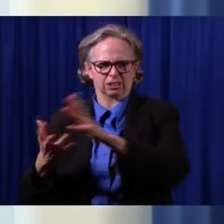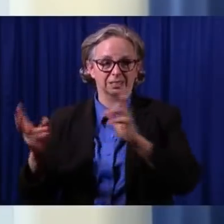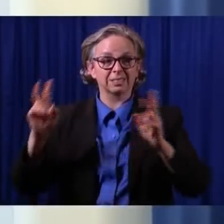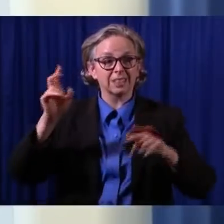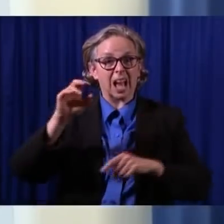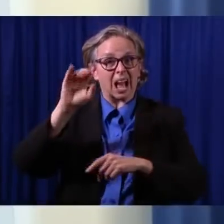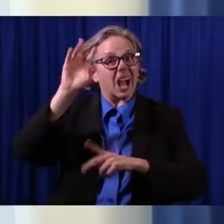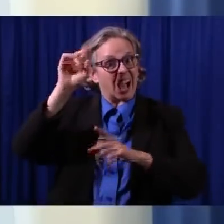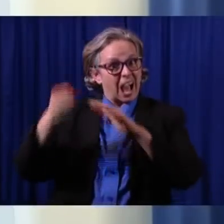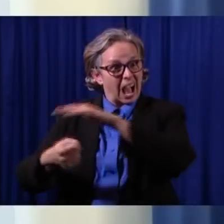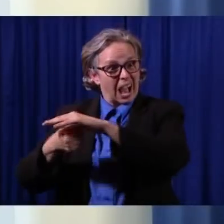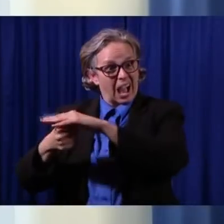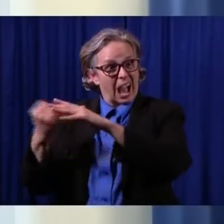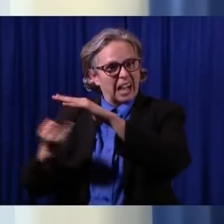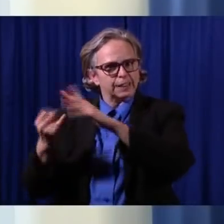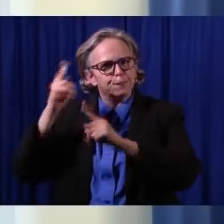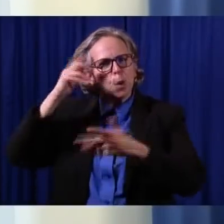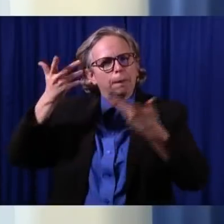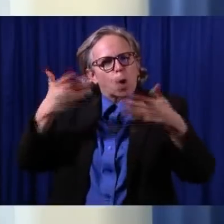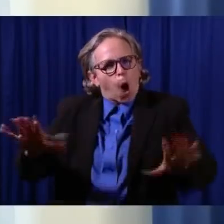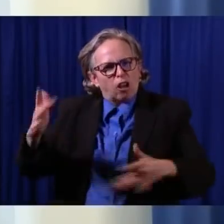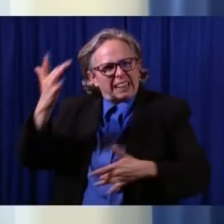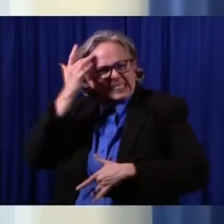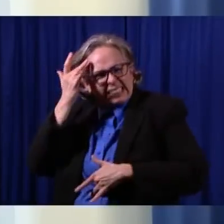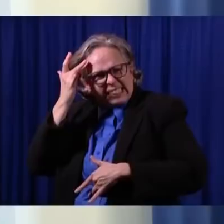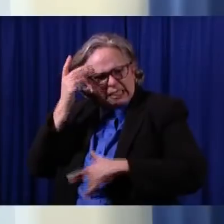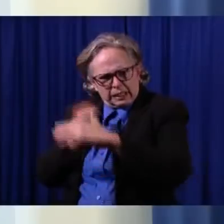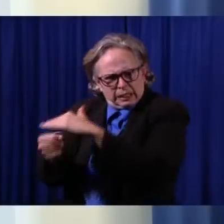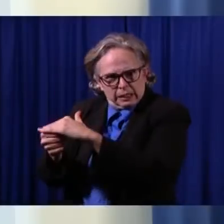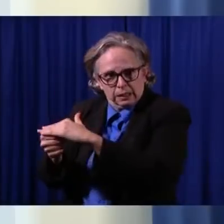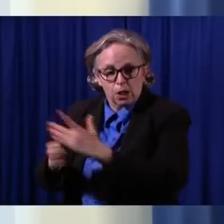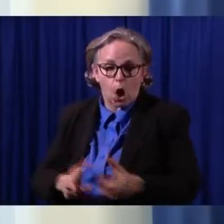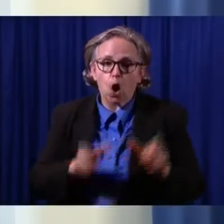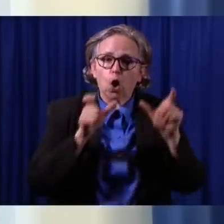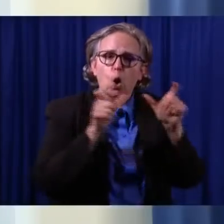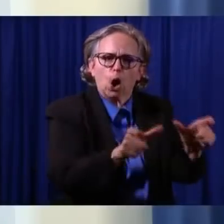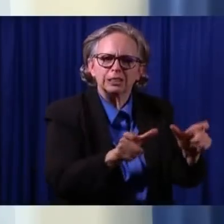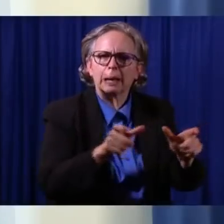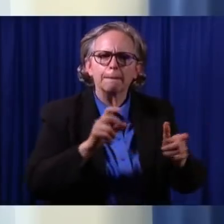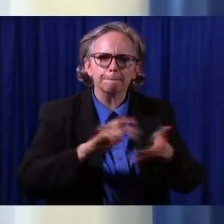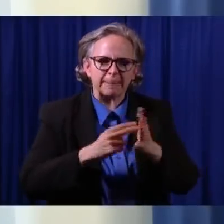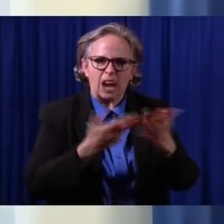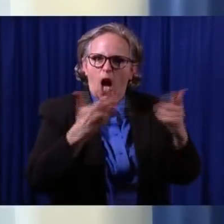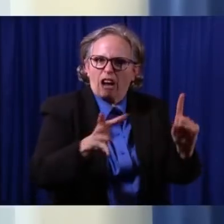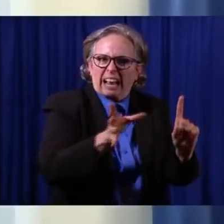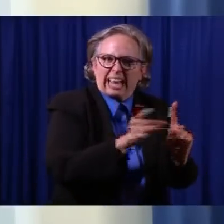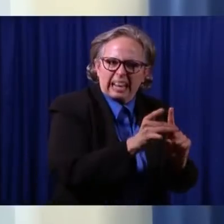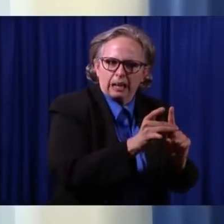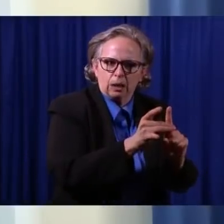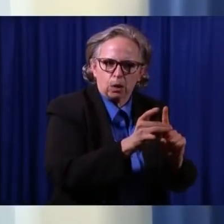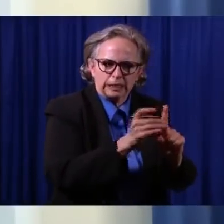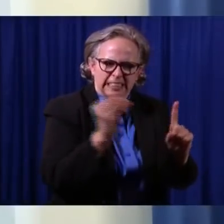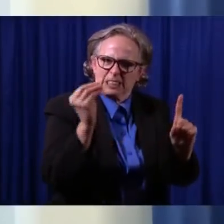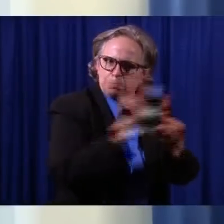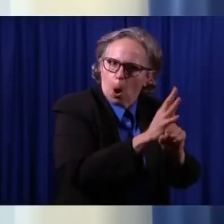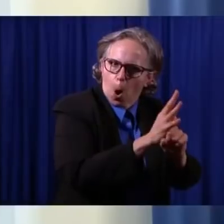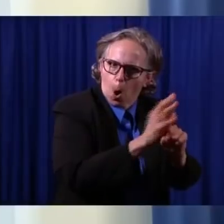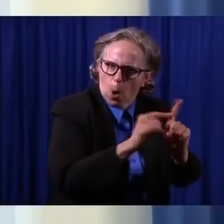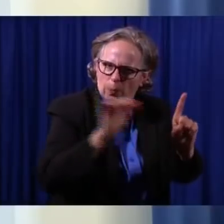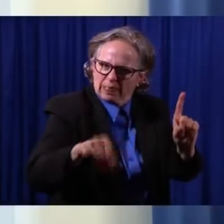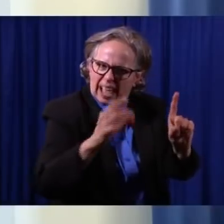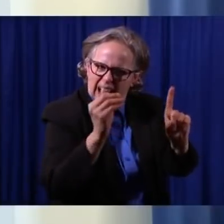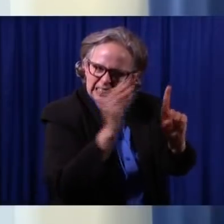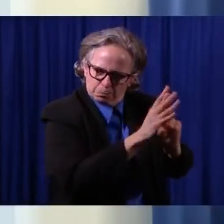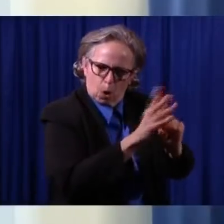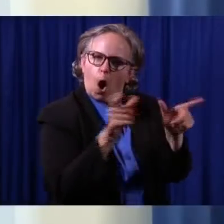when you might be having the disease or been exposed and you're waiting out that period. And so these laws are very, very old. You